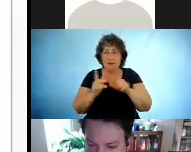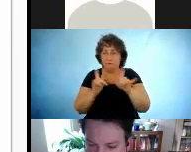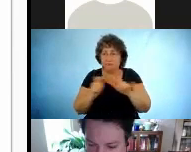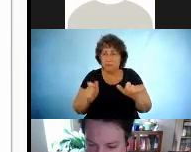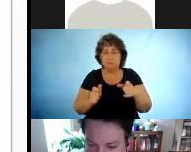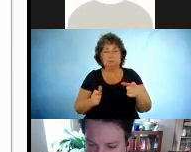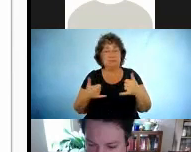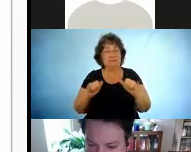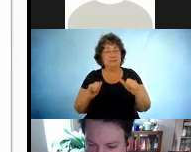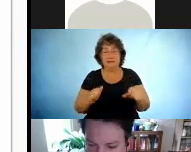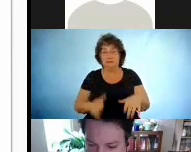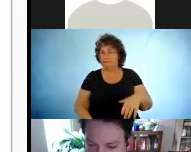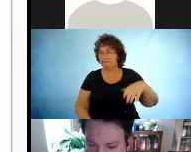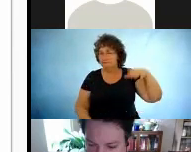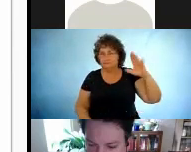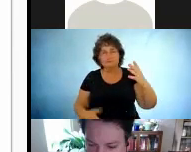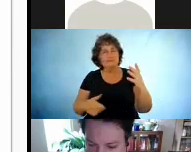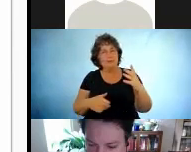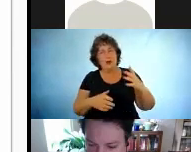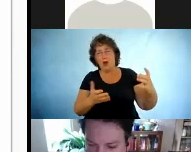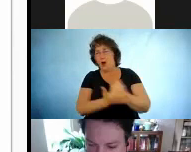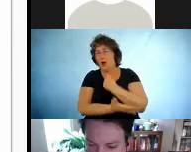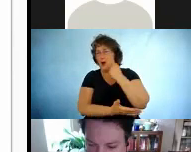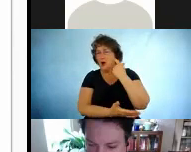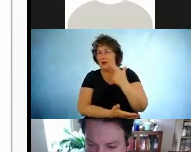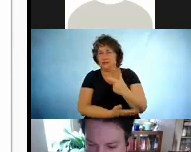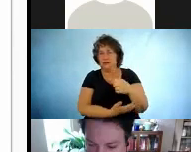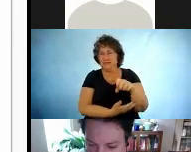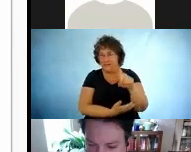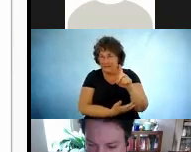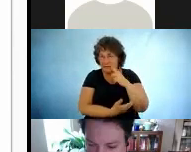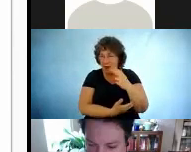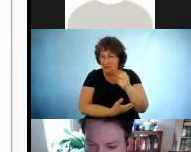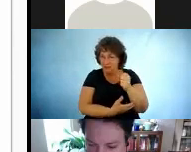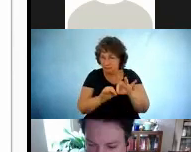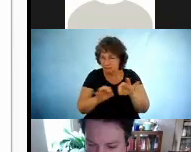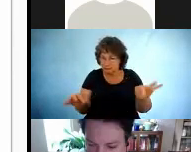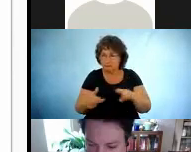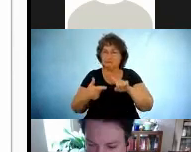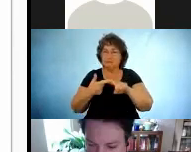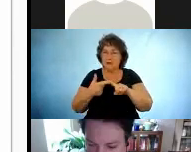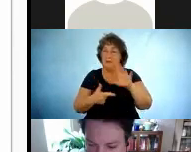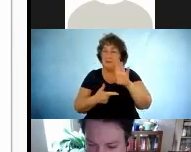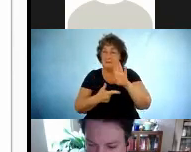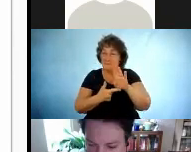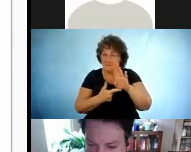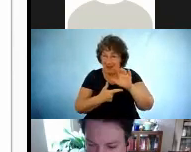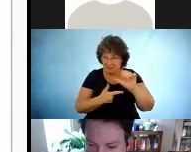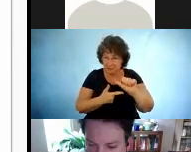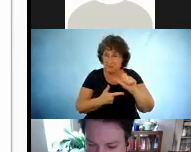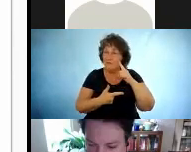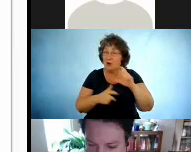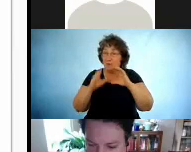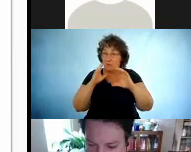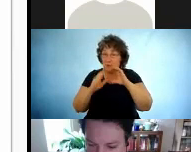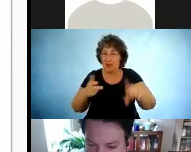to not only earn a GED, but a bachelor's degree in communications, and then later on a law degree.